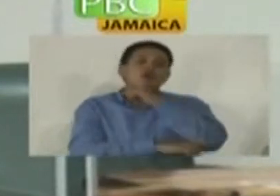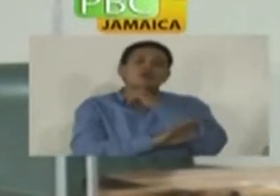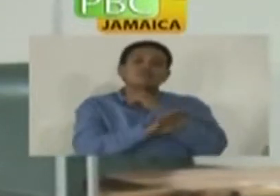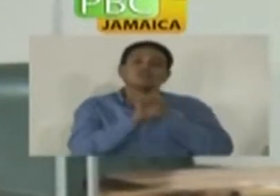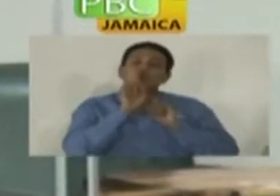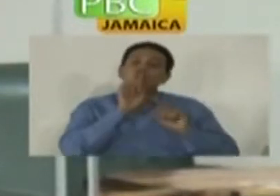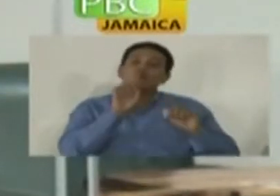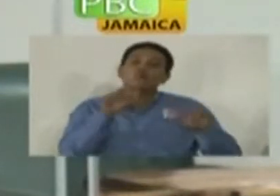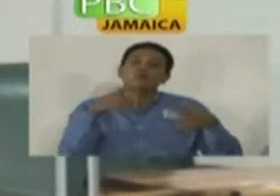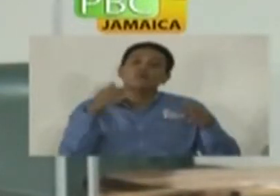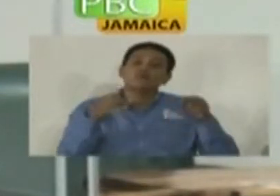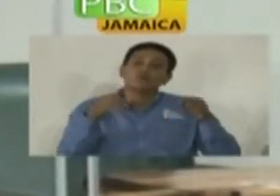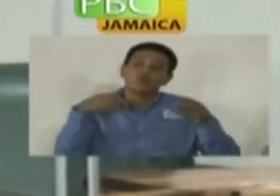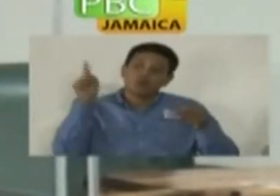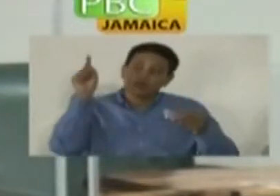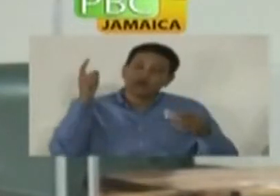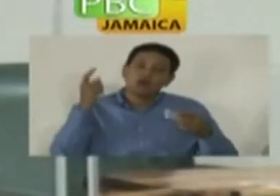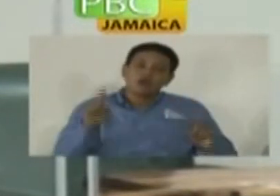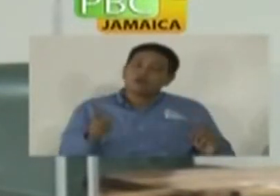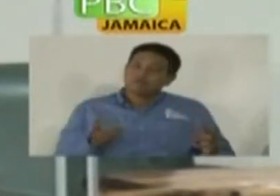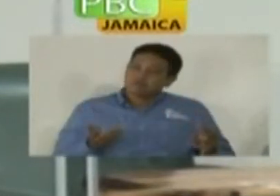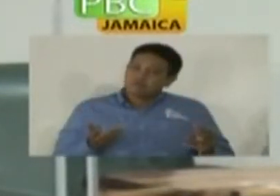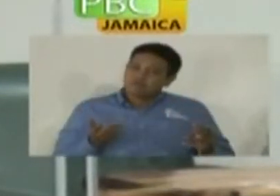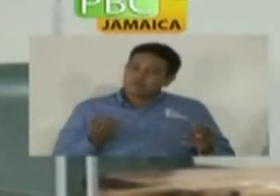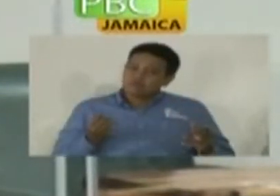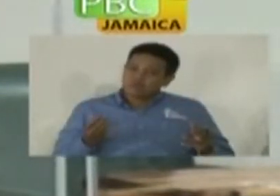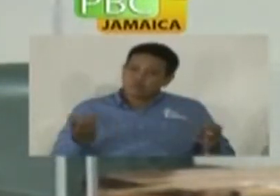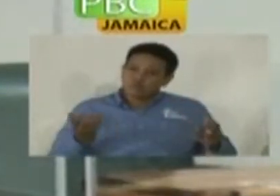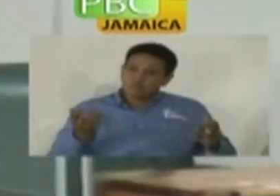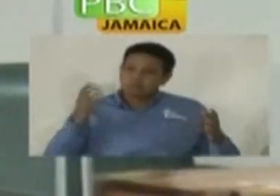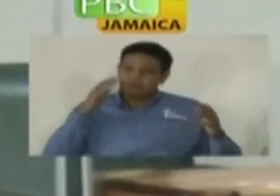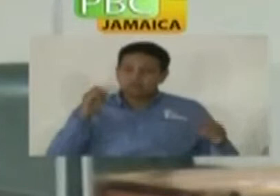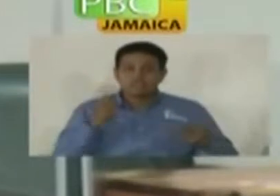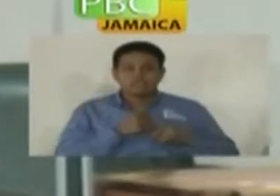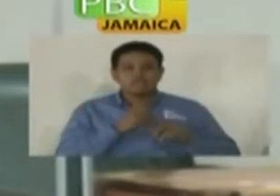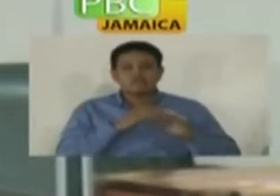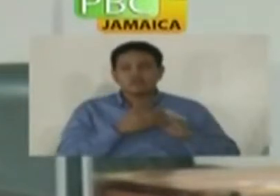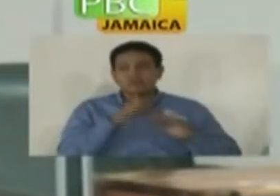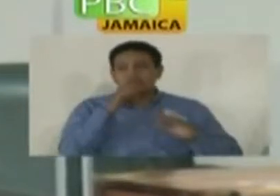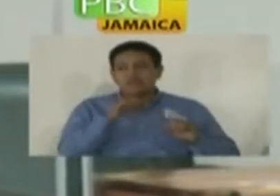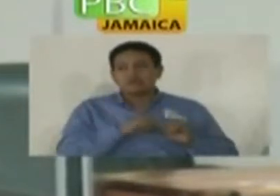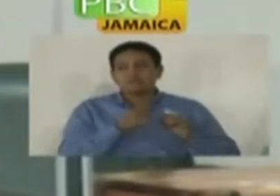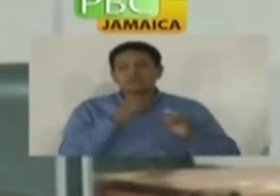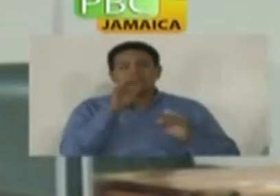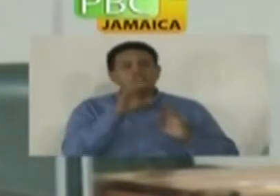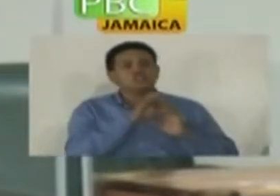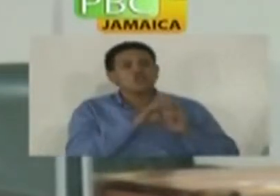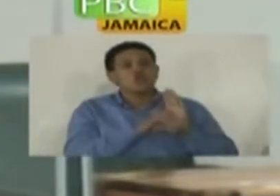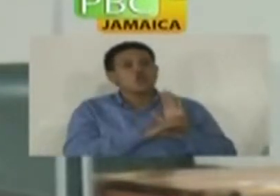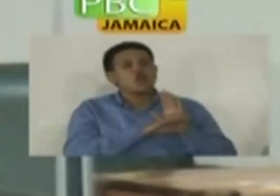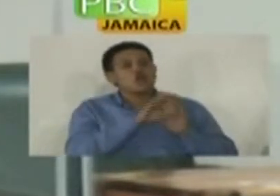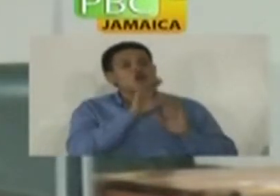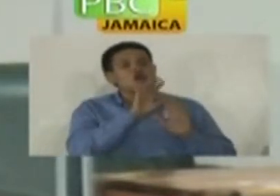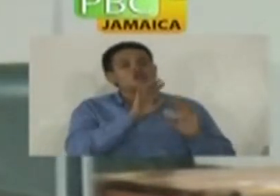retrial. And so then, Mr. President, that Jamaica is not in breach of its constitutional